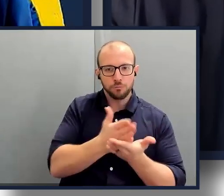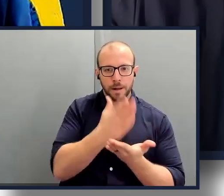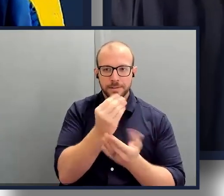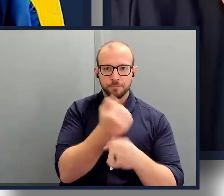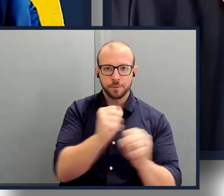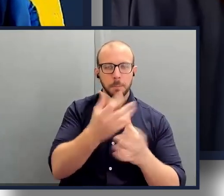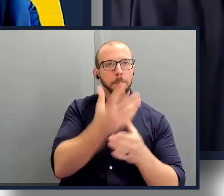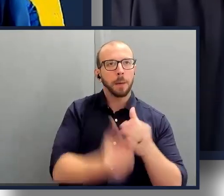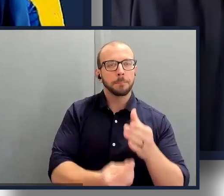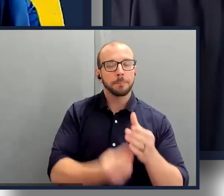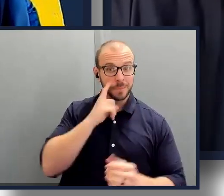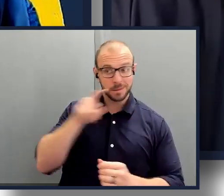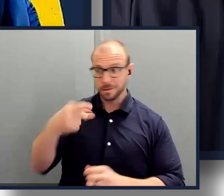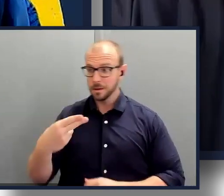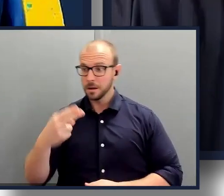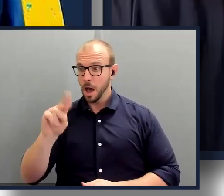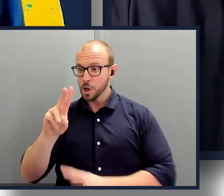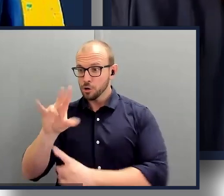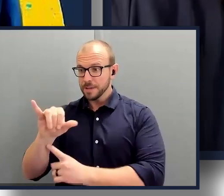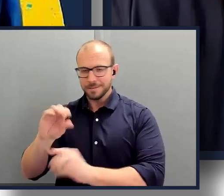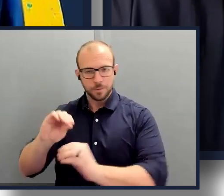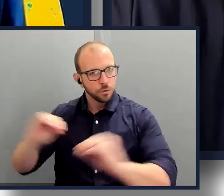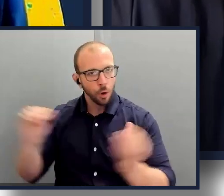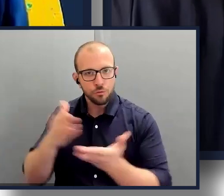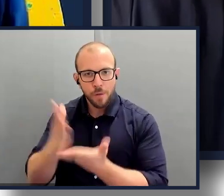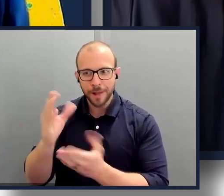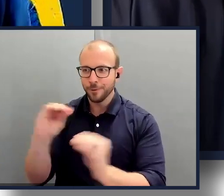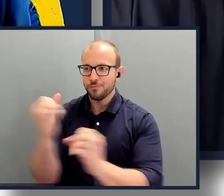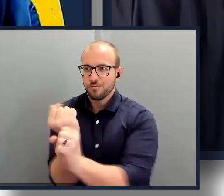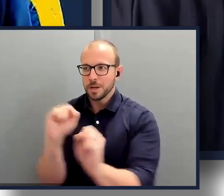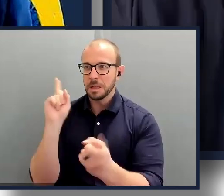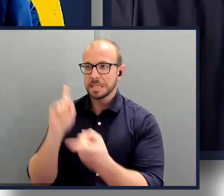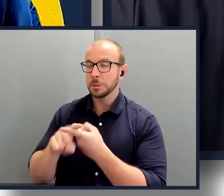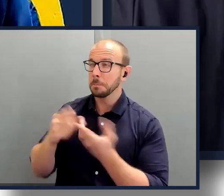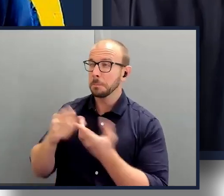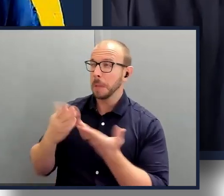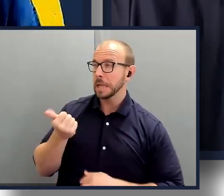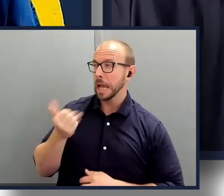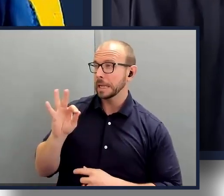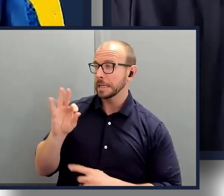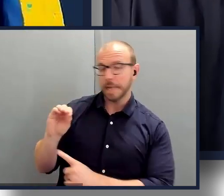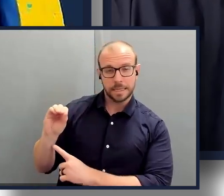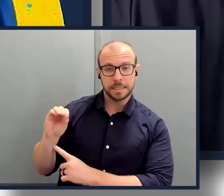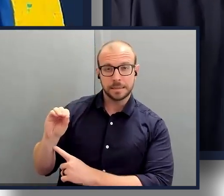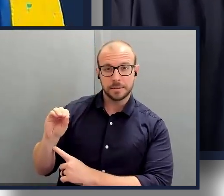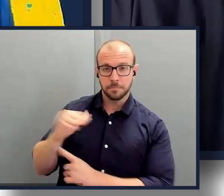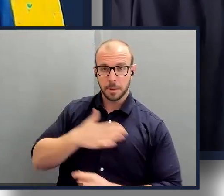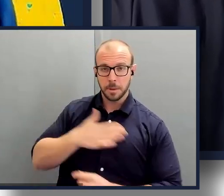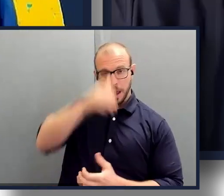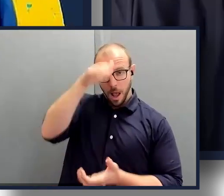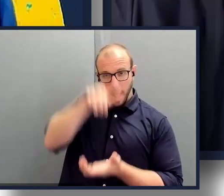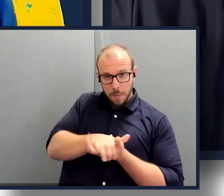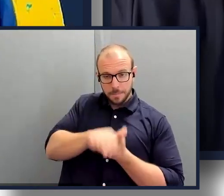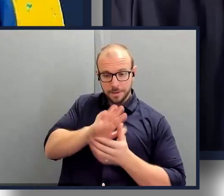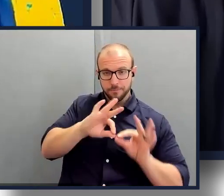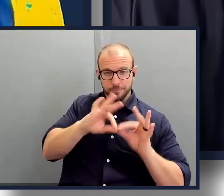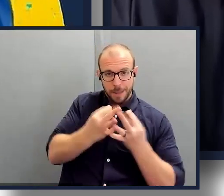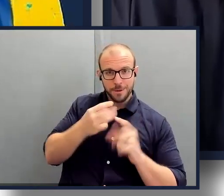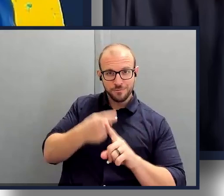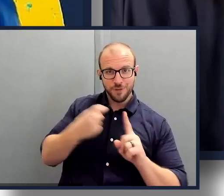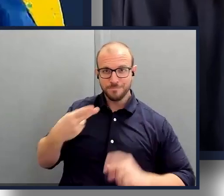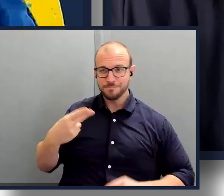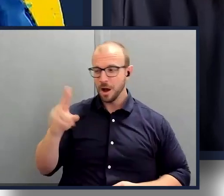didn't have any rights and freedoms until maybe 1990. My husband's family is Hungarian,